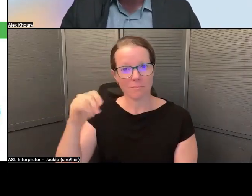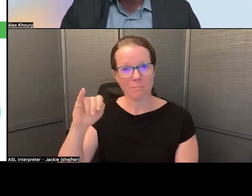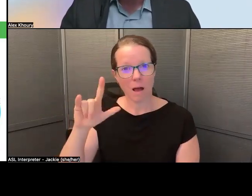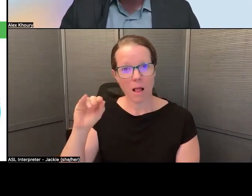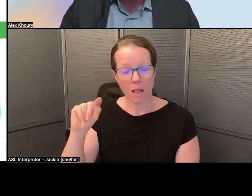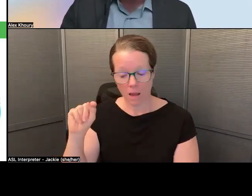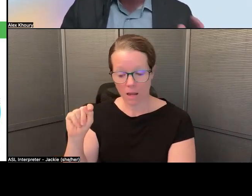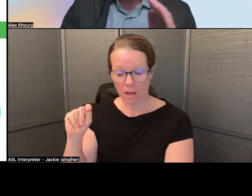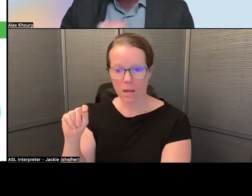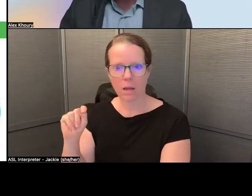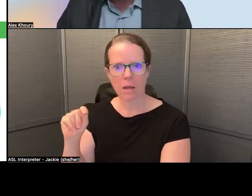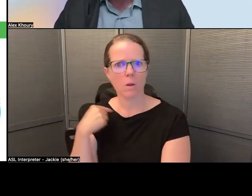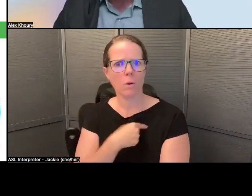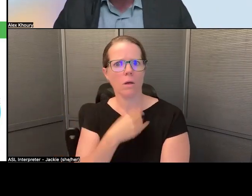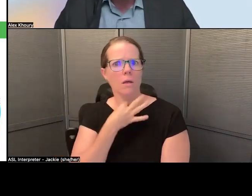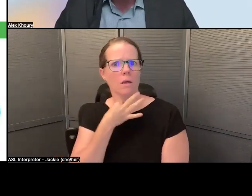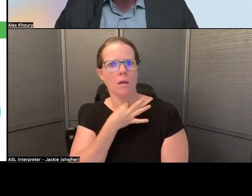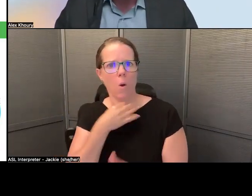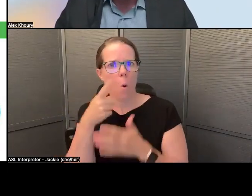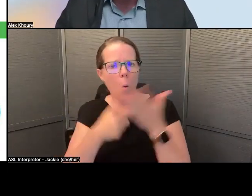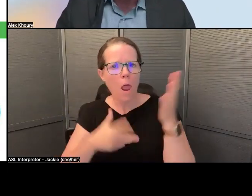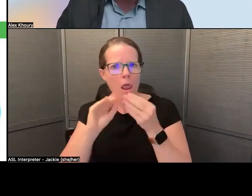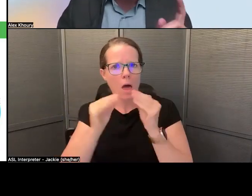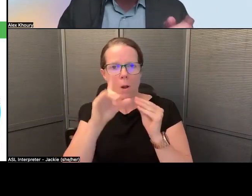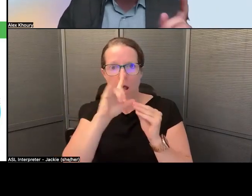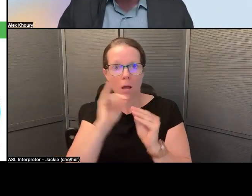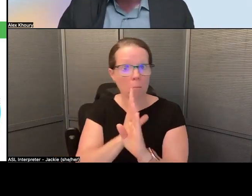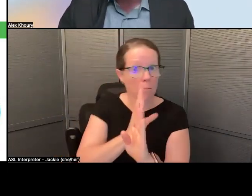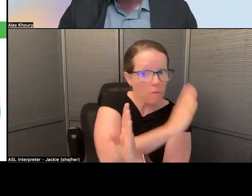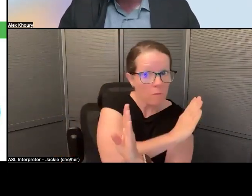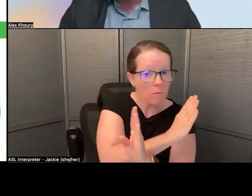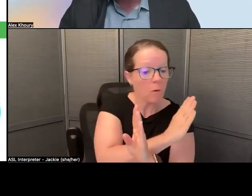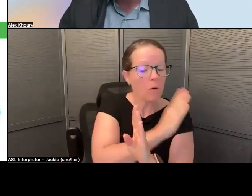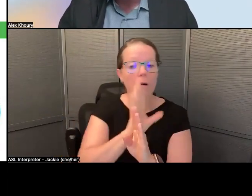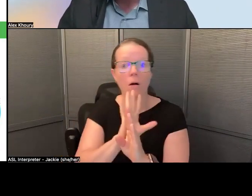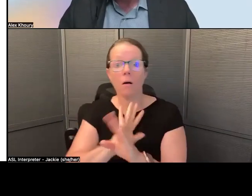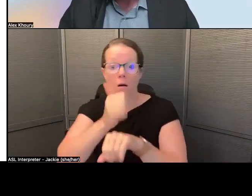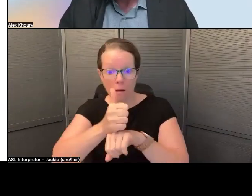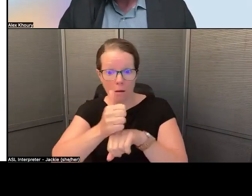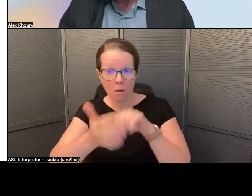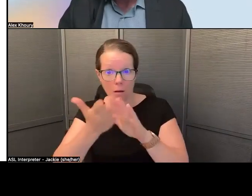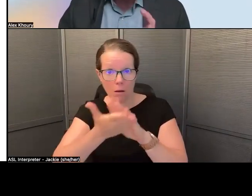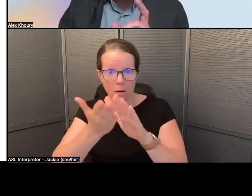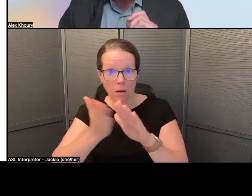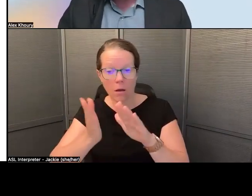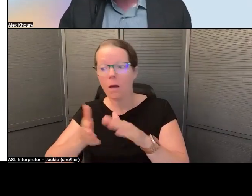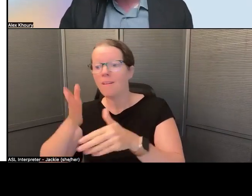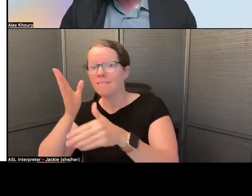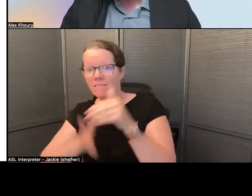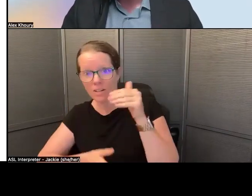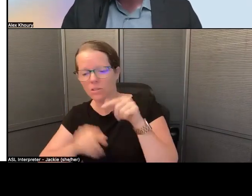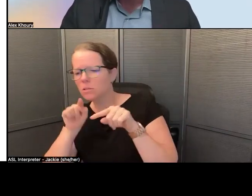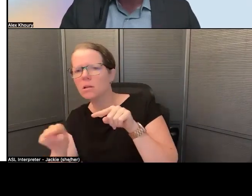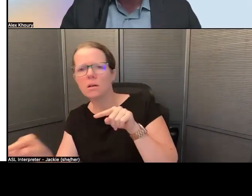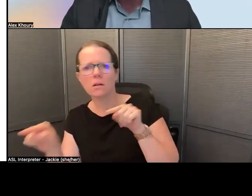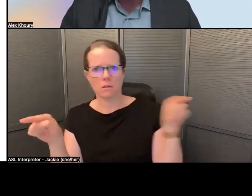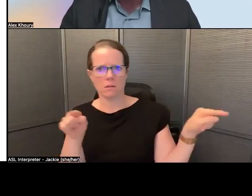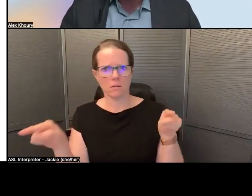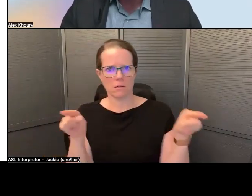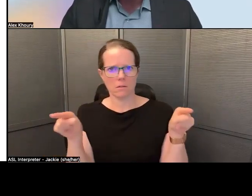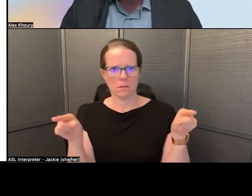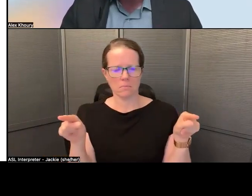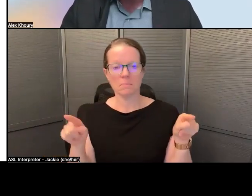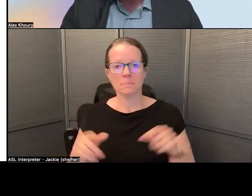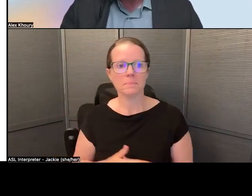numbers before and after. So if you could advance to the next slide, I'm going to use a few minutes